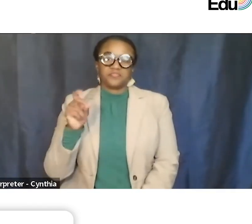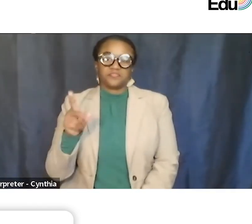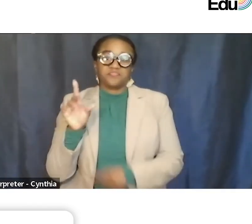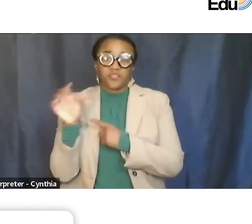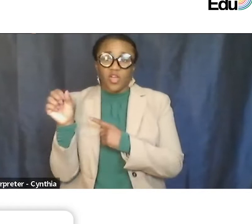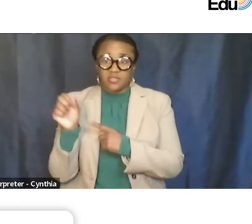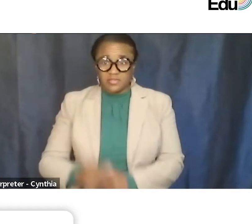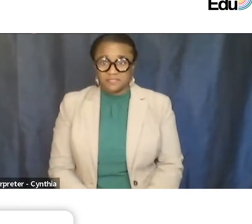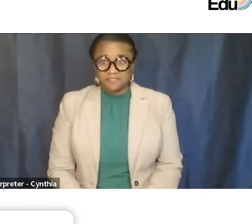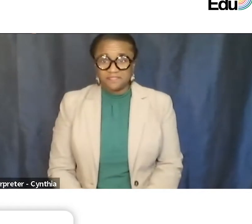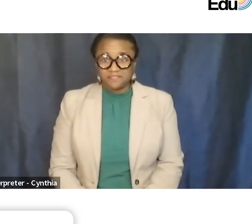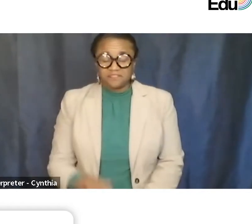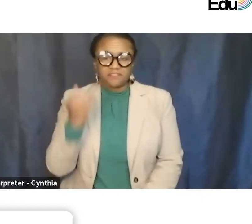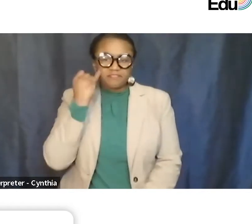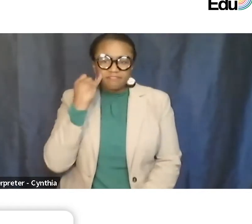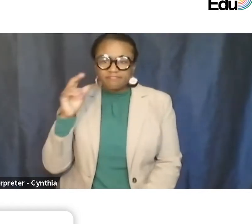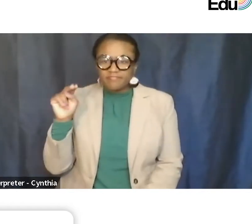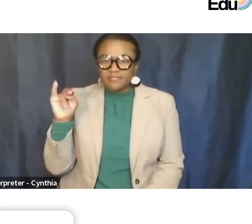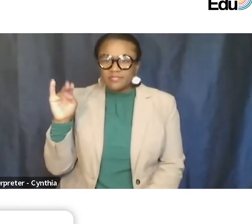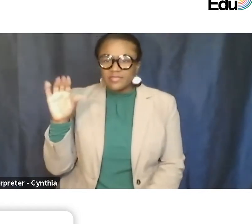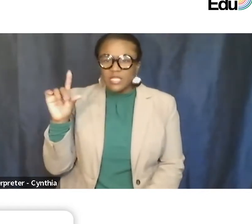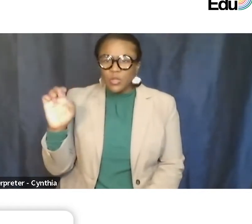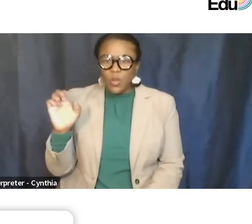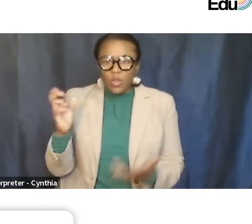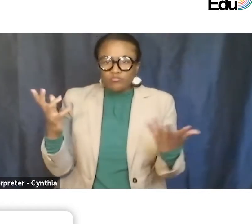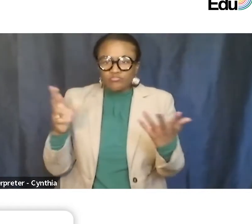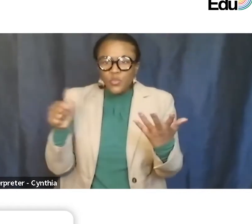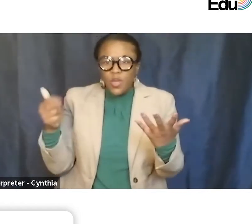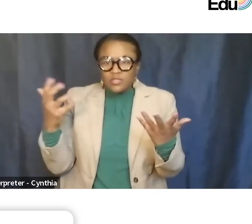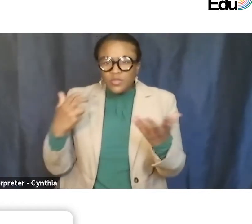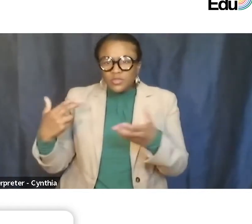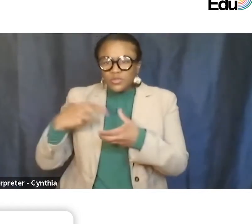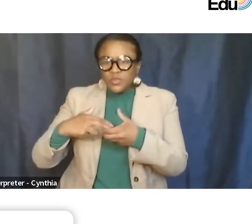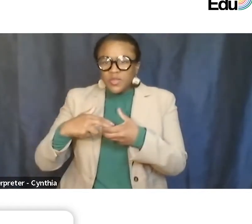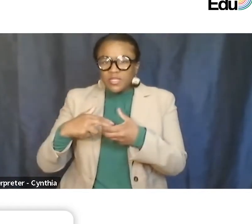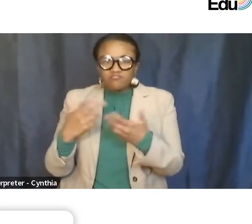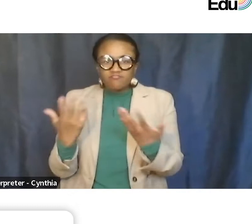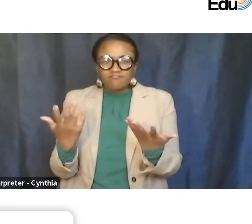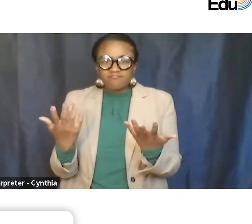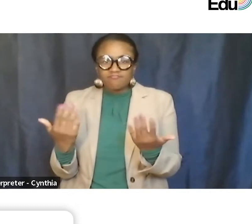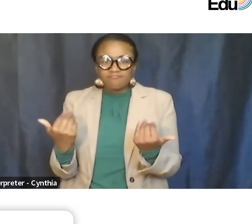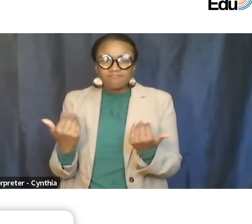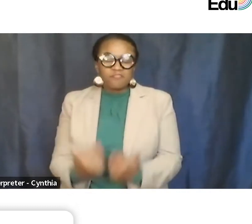Awesome. If Nicole, you want to bring on whoever else wanted to join the stage.